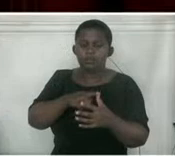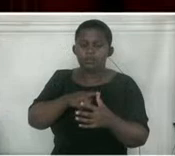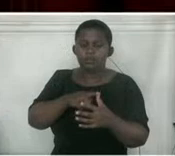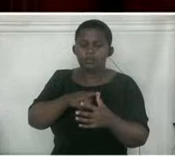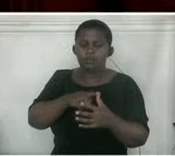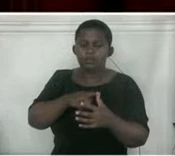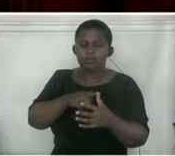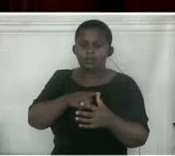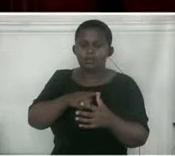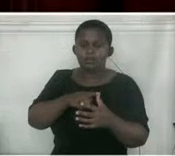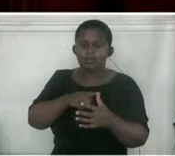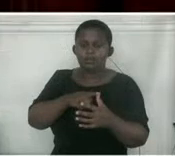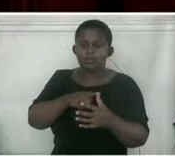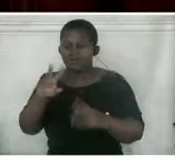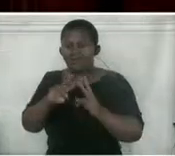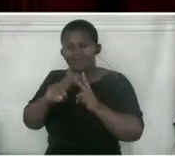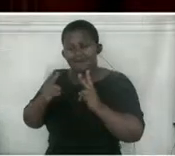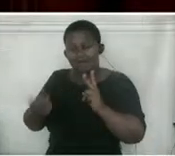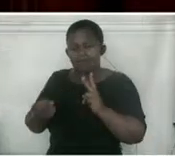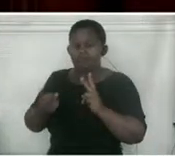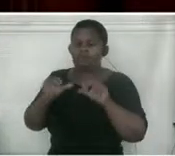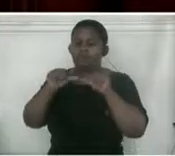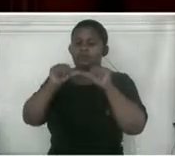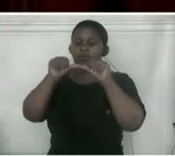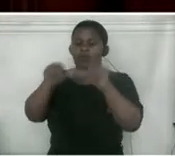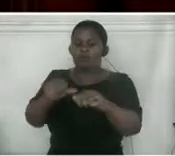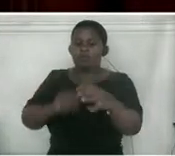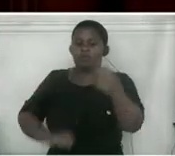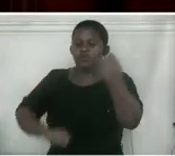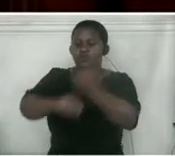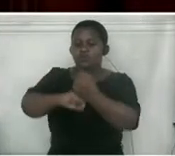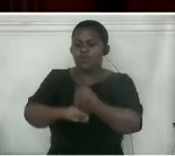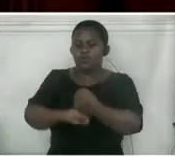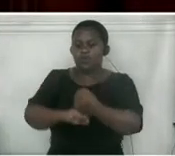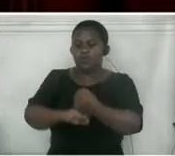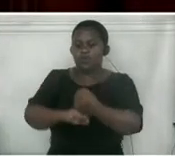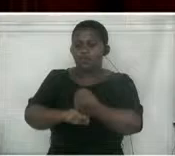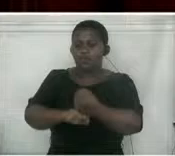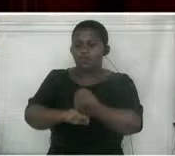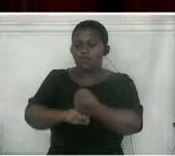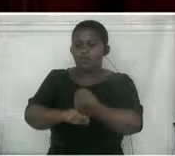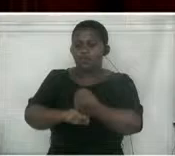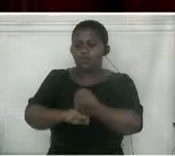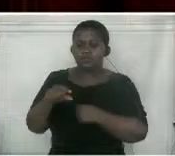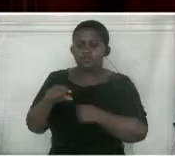Fieldcrest, and others that continues to support this initiative.